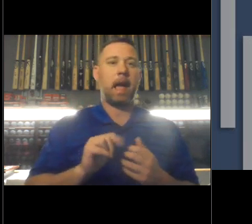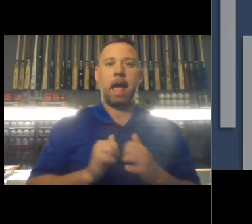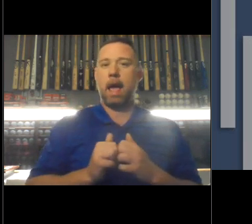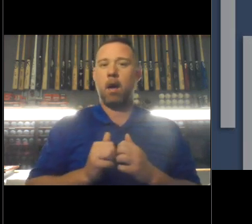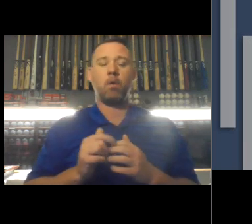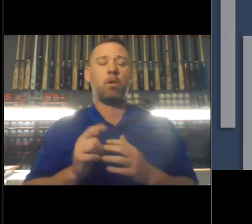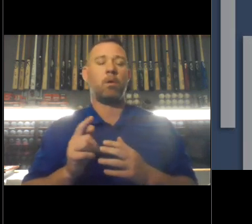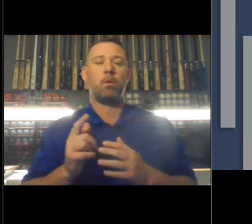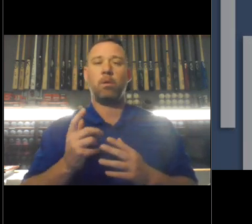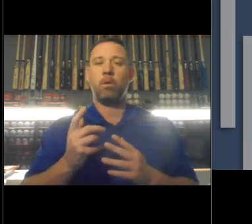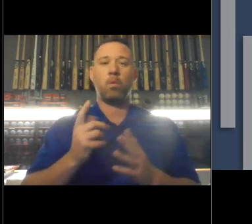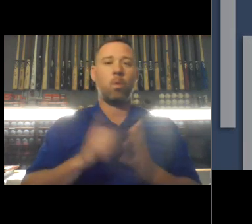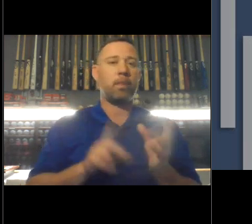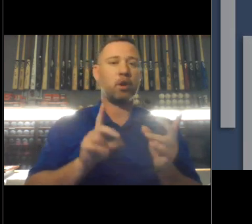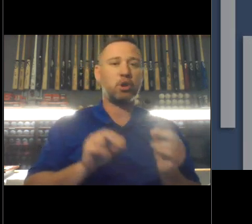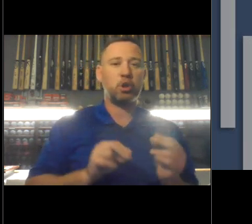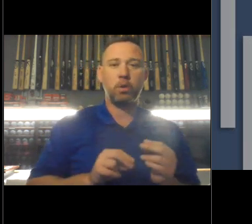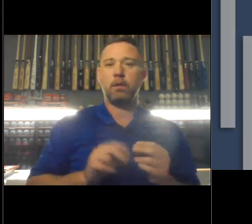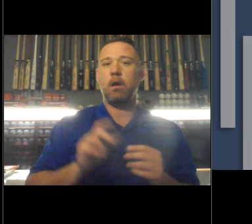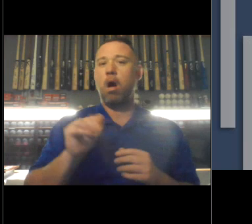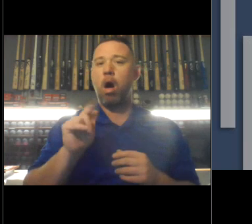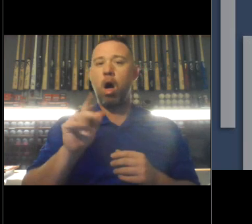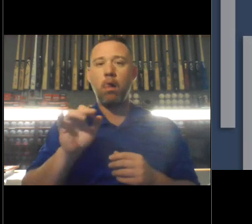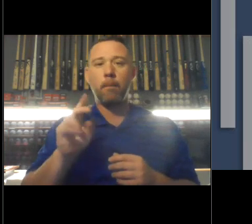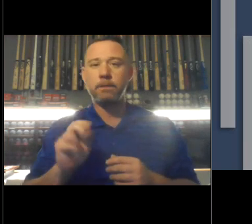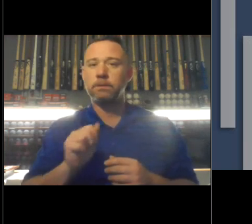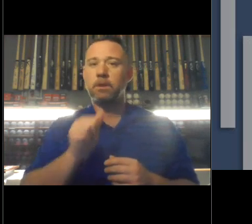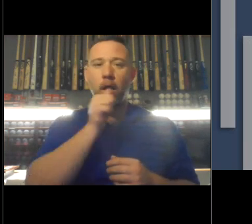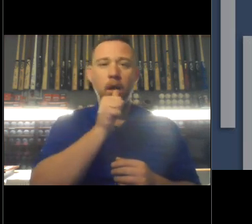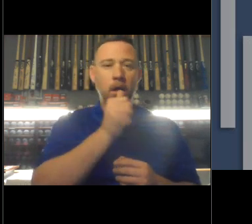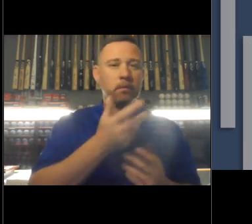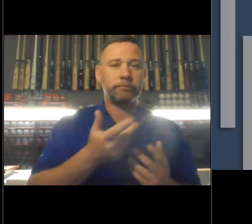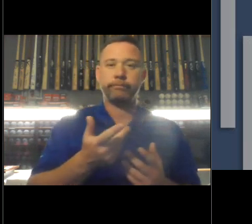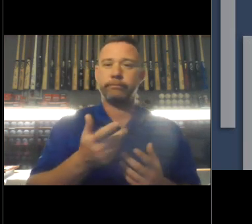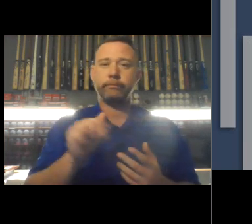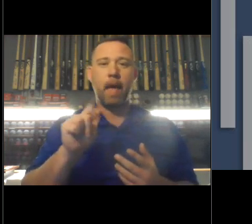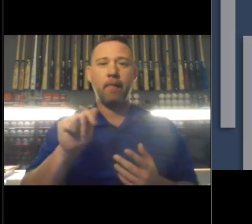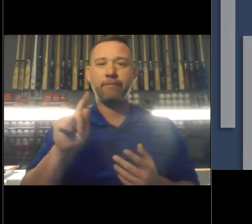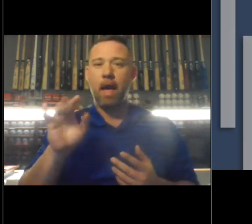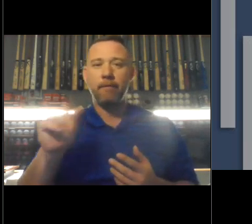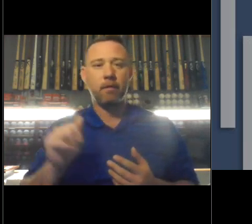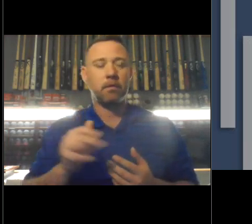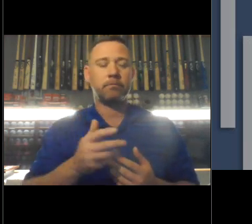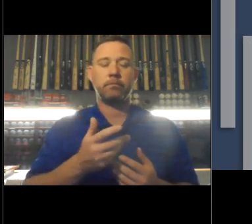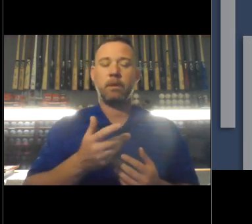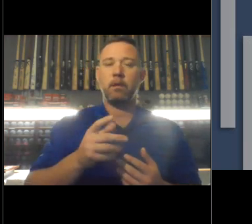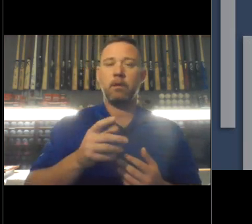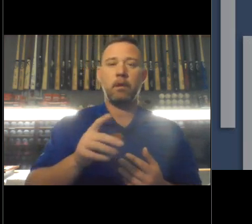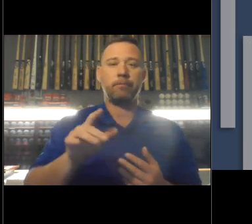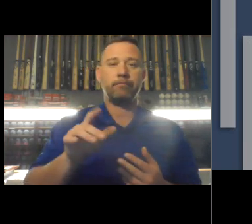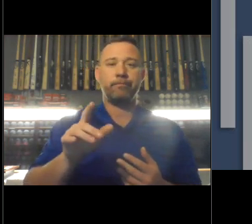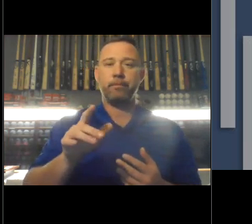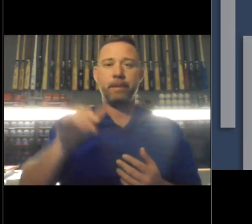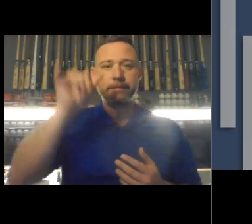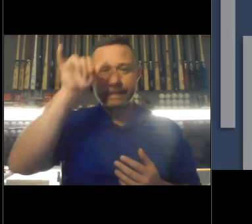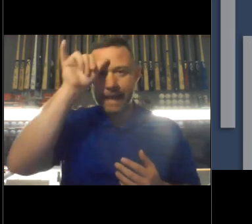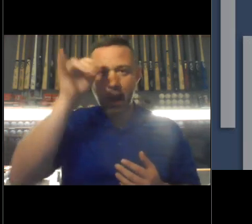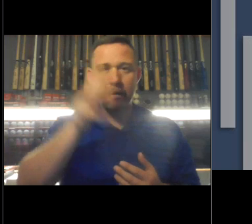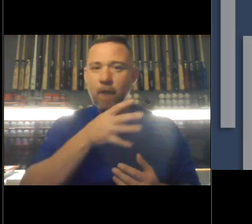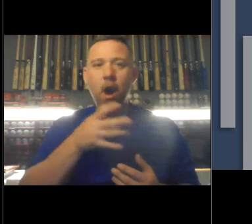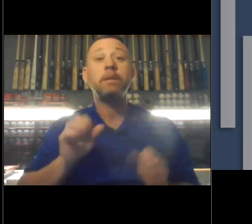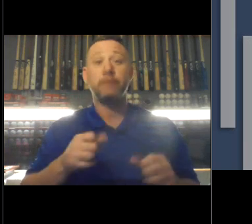it's their almond groves, their alfalfa, their dairy. And I was able to see that technology, and